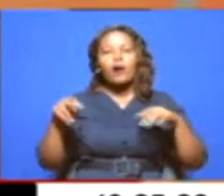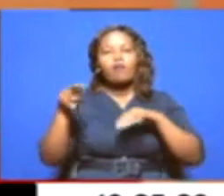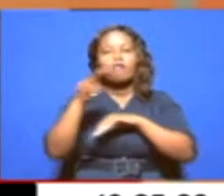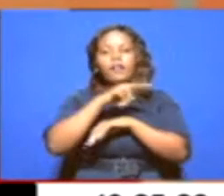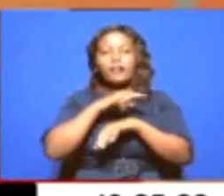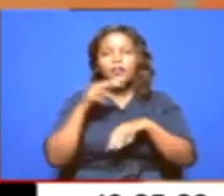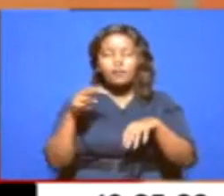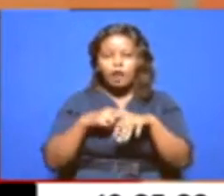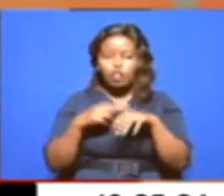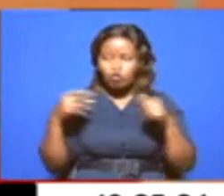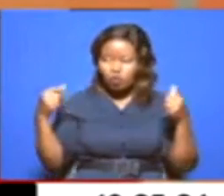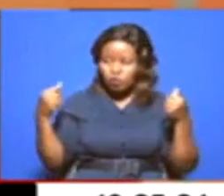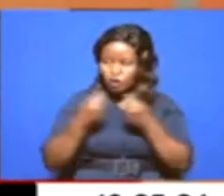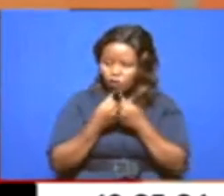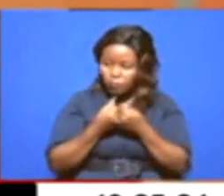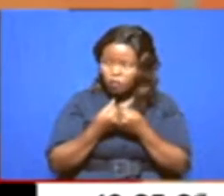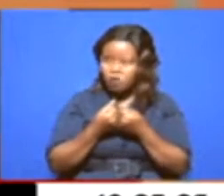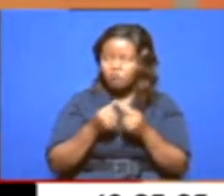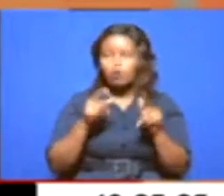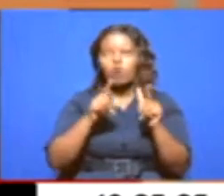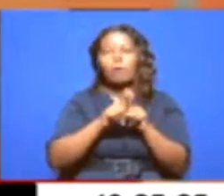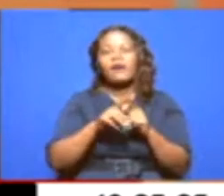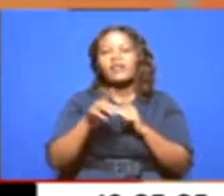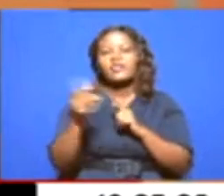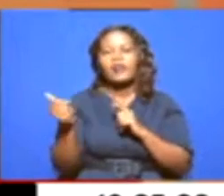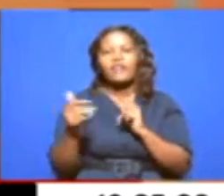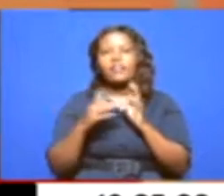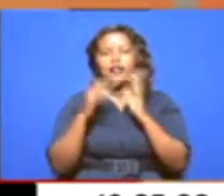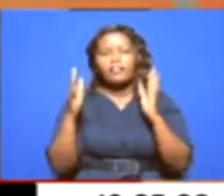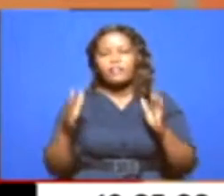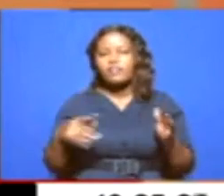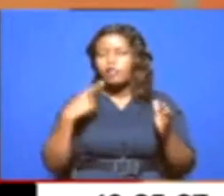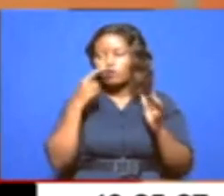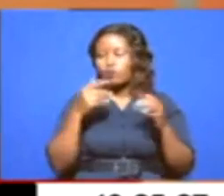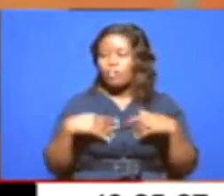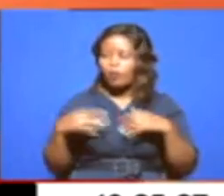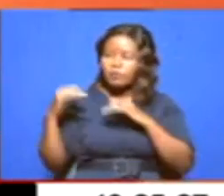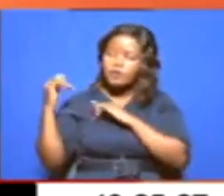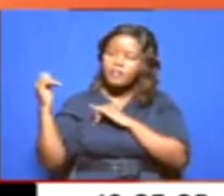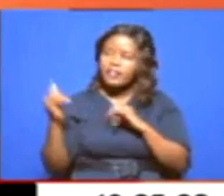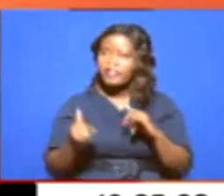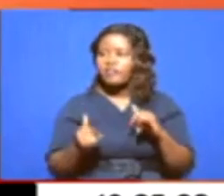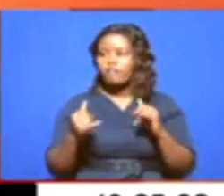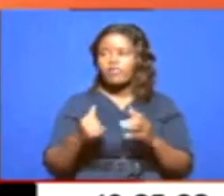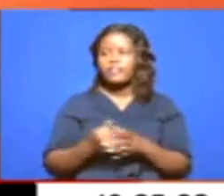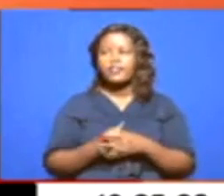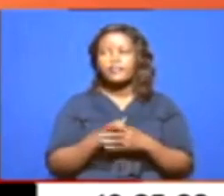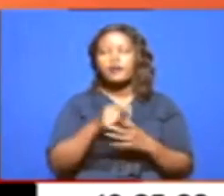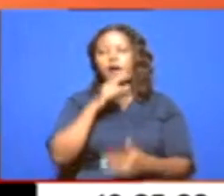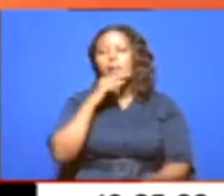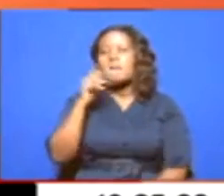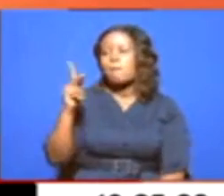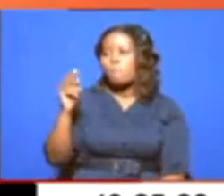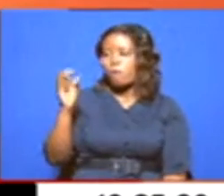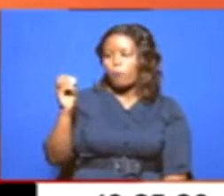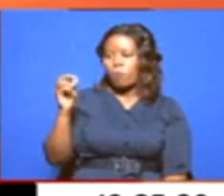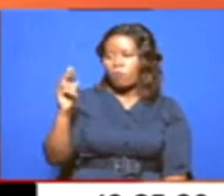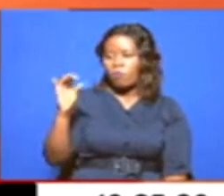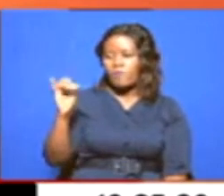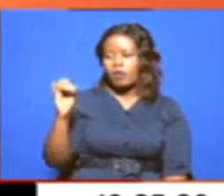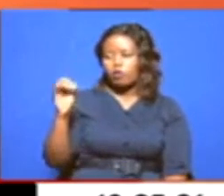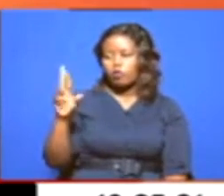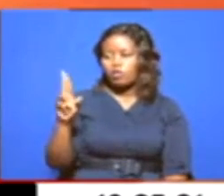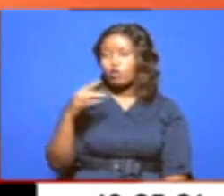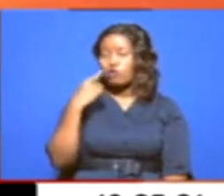Championship plus those elite athletes that have been invited. Barnabas Korir, he is an executive committee